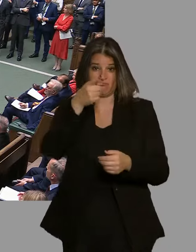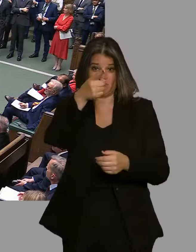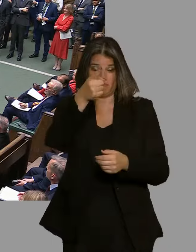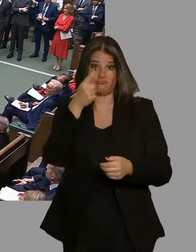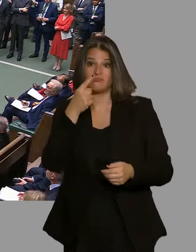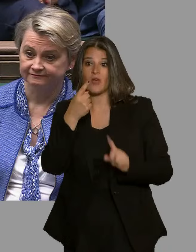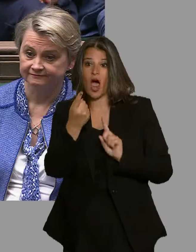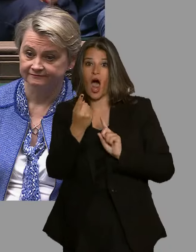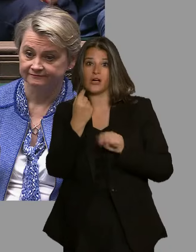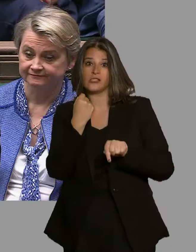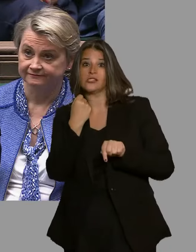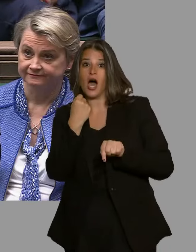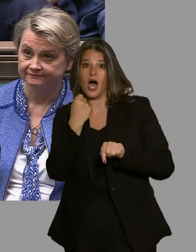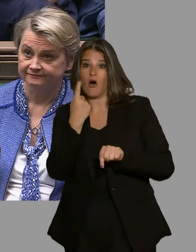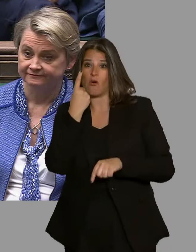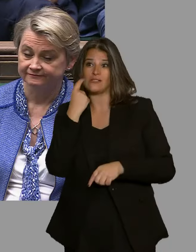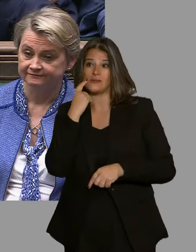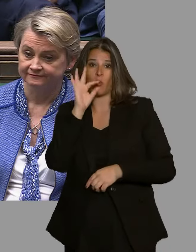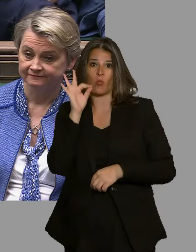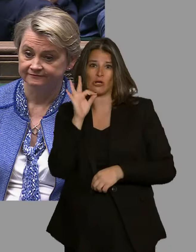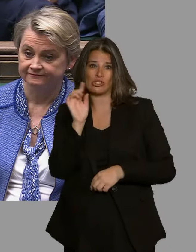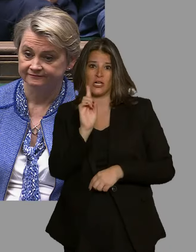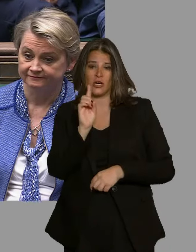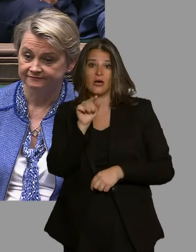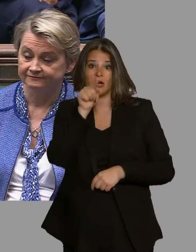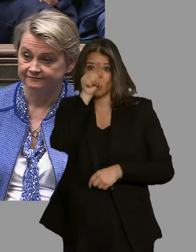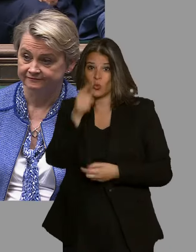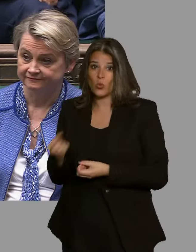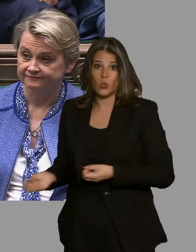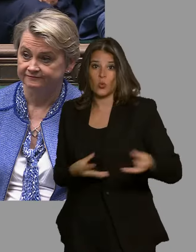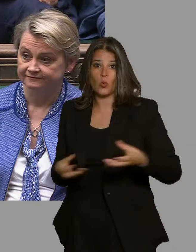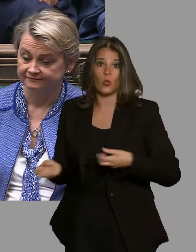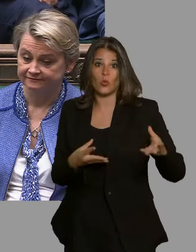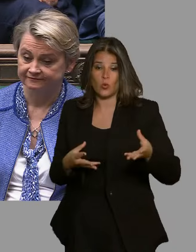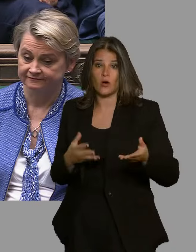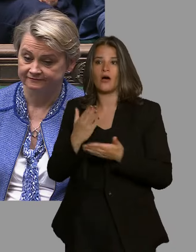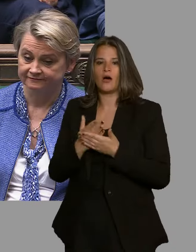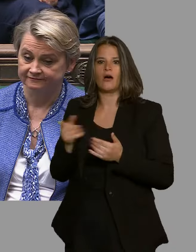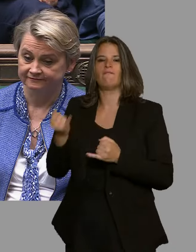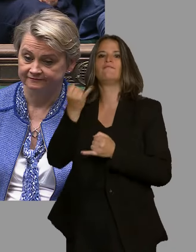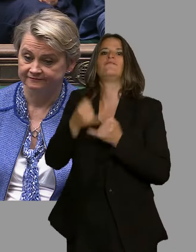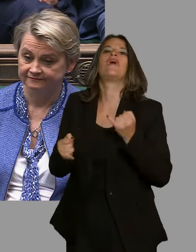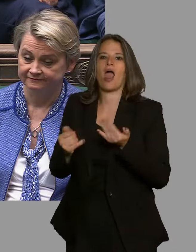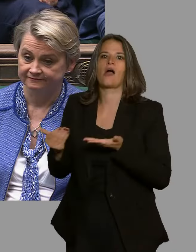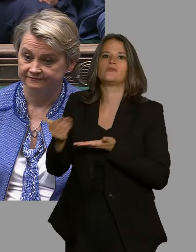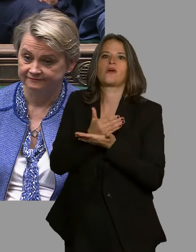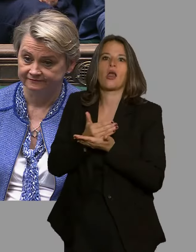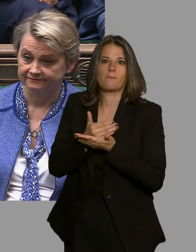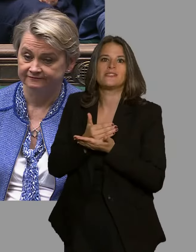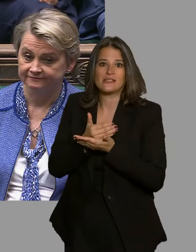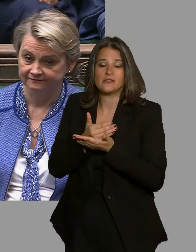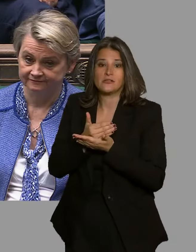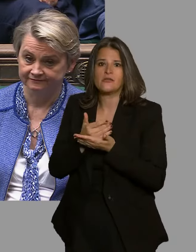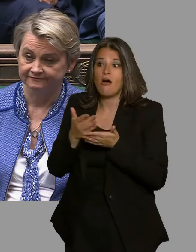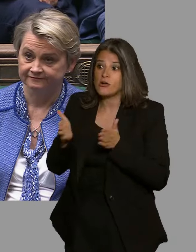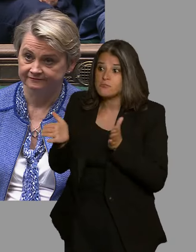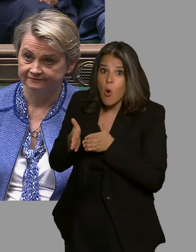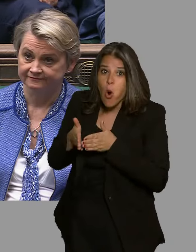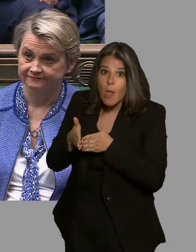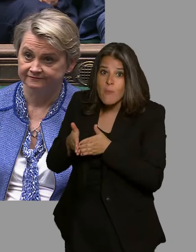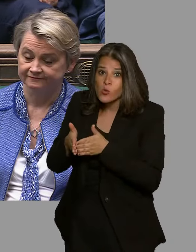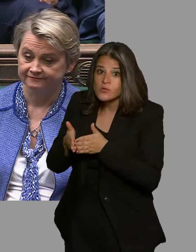we've removed over 24,000 people. That's the highest record for nearly 10 years. We're taking other measures to get